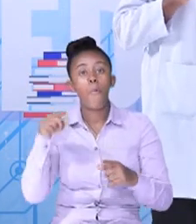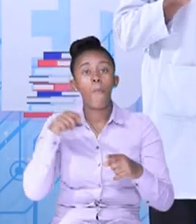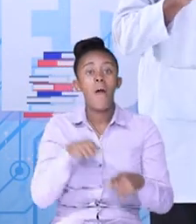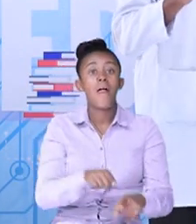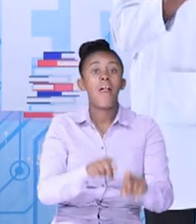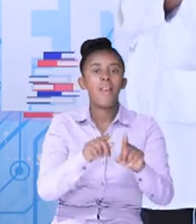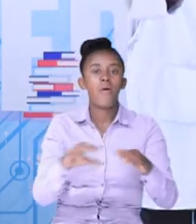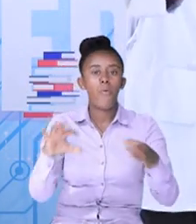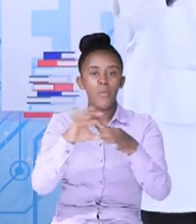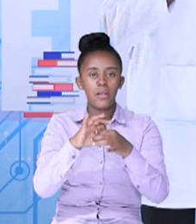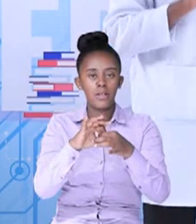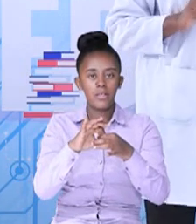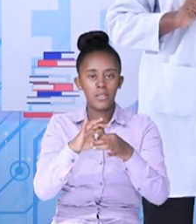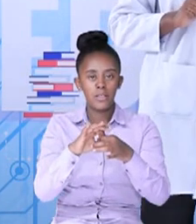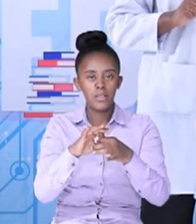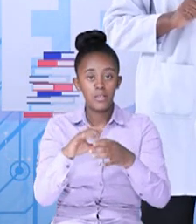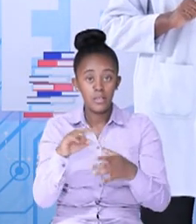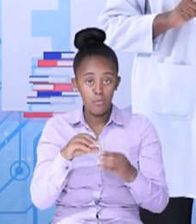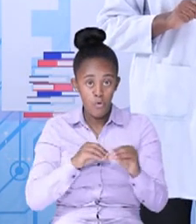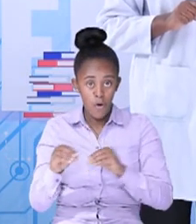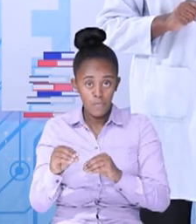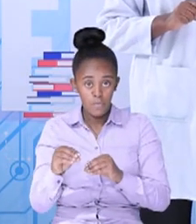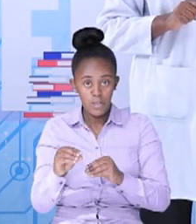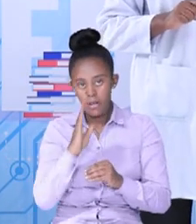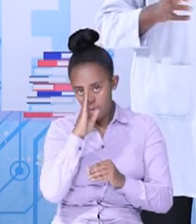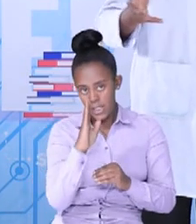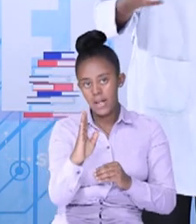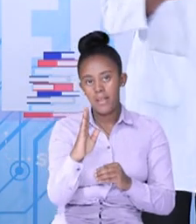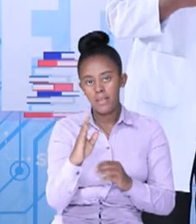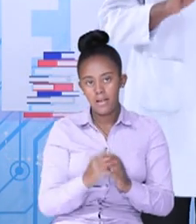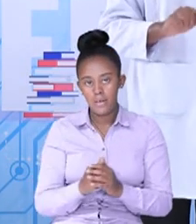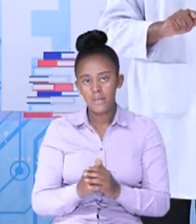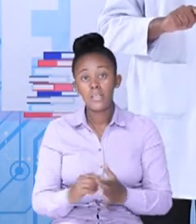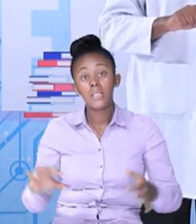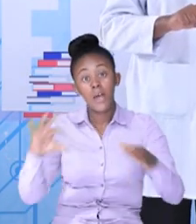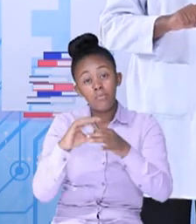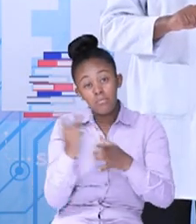parallel components, it forms, and the charged particles, it moves along a straight line. Therefore, the combination of these two forms what?